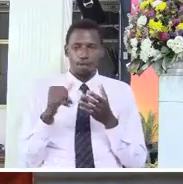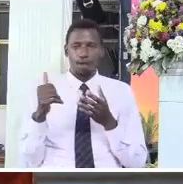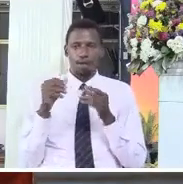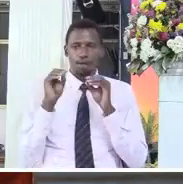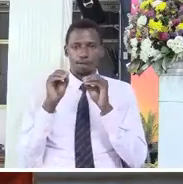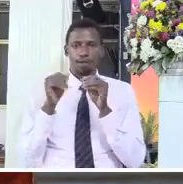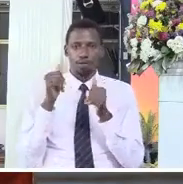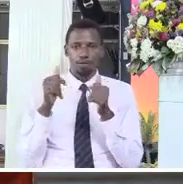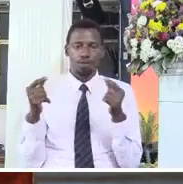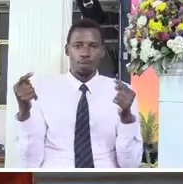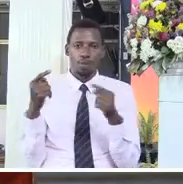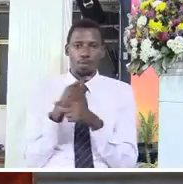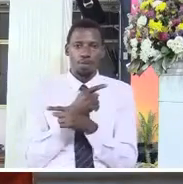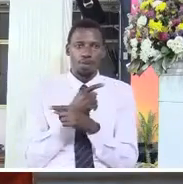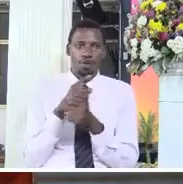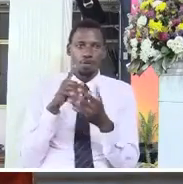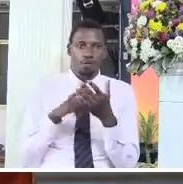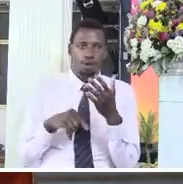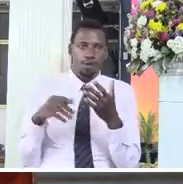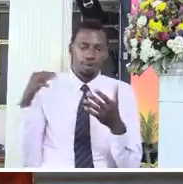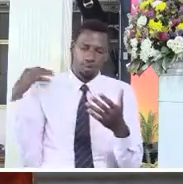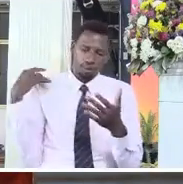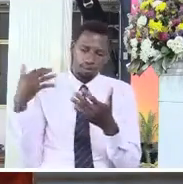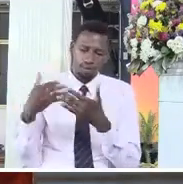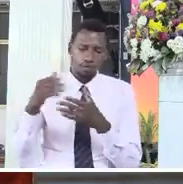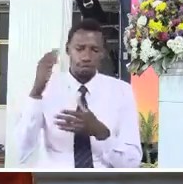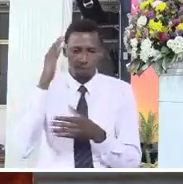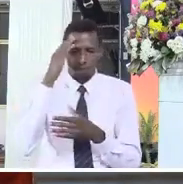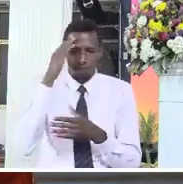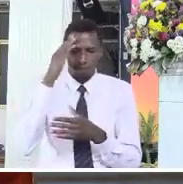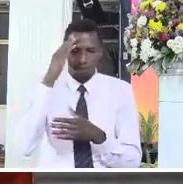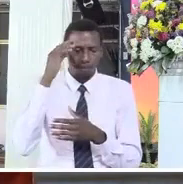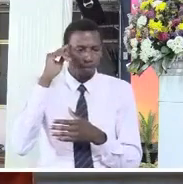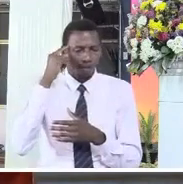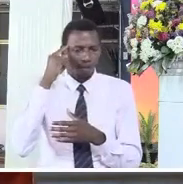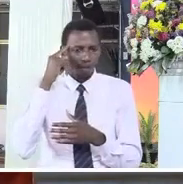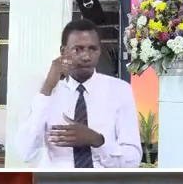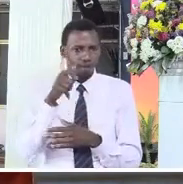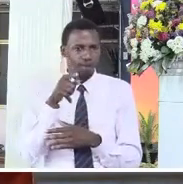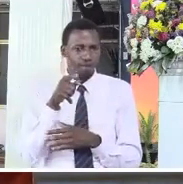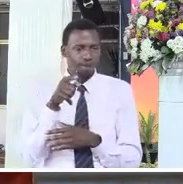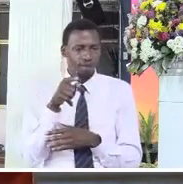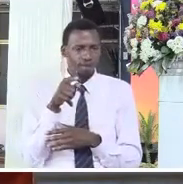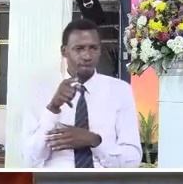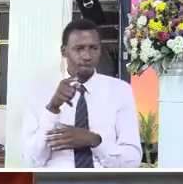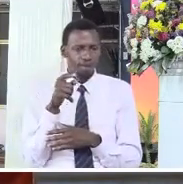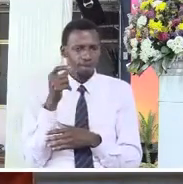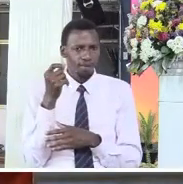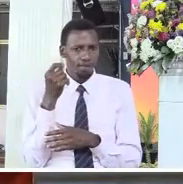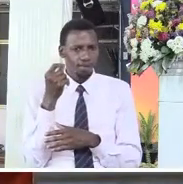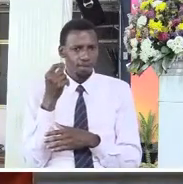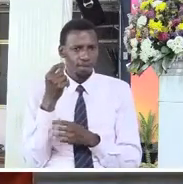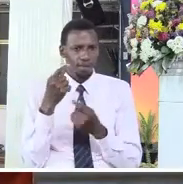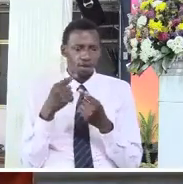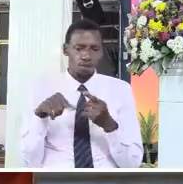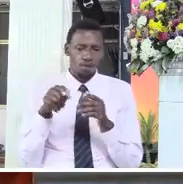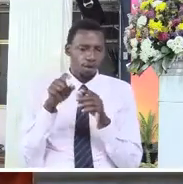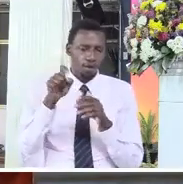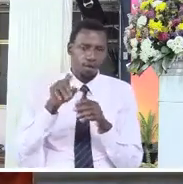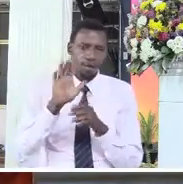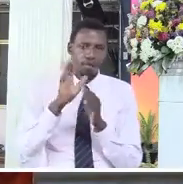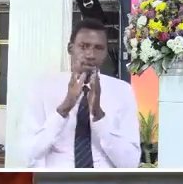conflict with what we have known since childhood, and, you know, thinking that, oh, this kind of makes sense, but so we really need your prayers